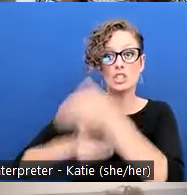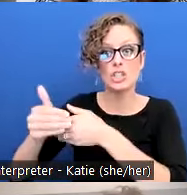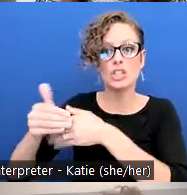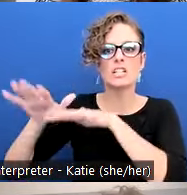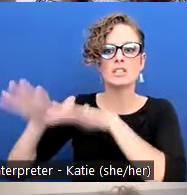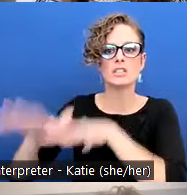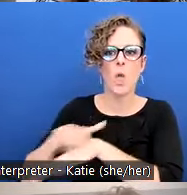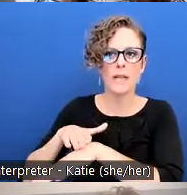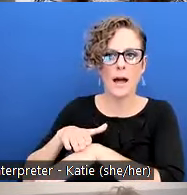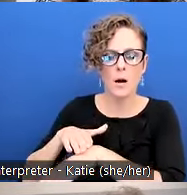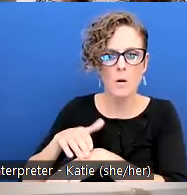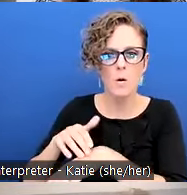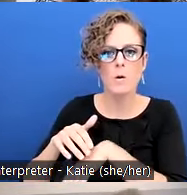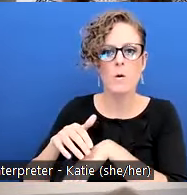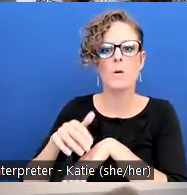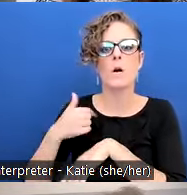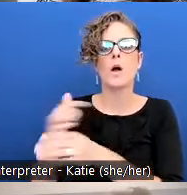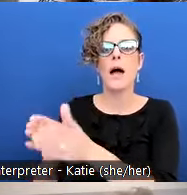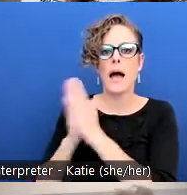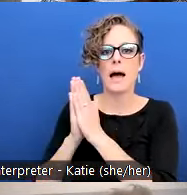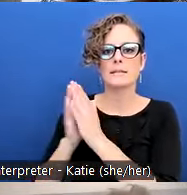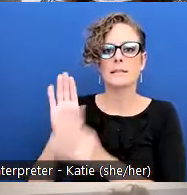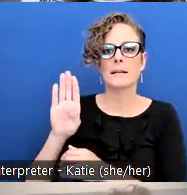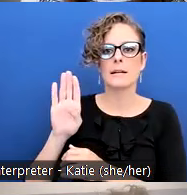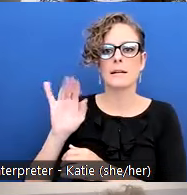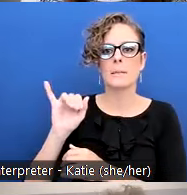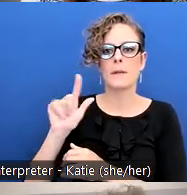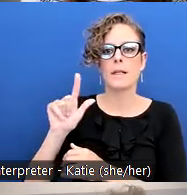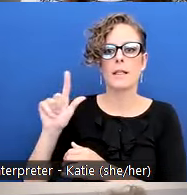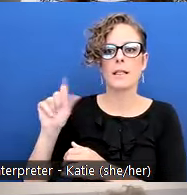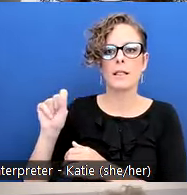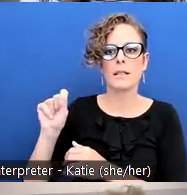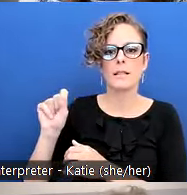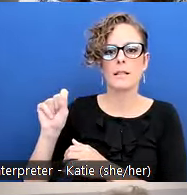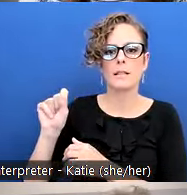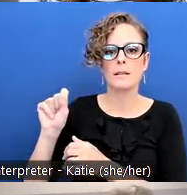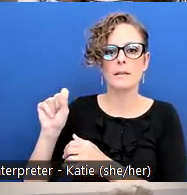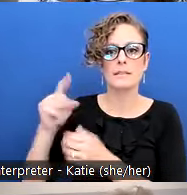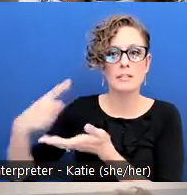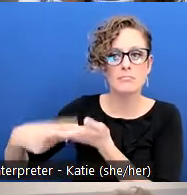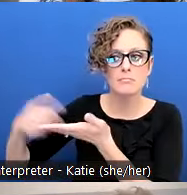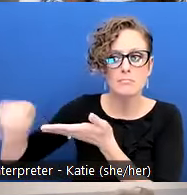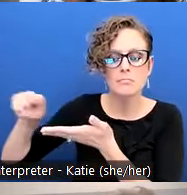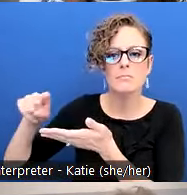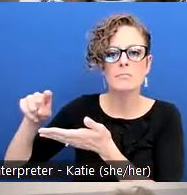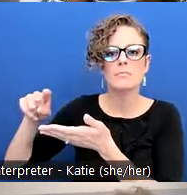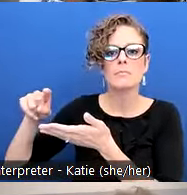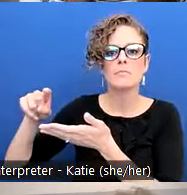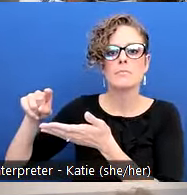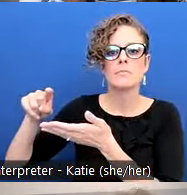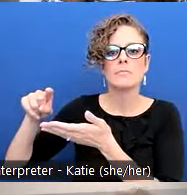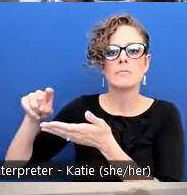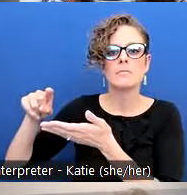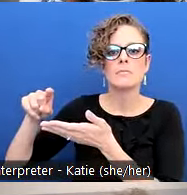be read at length, to just slow down the work that the legislature is getting done, and prevent some of those bills that they didn't want to